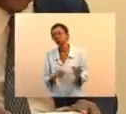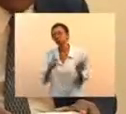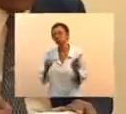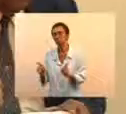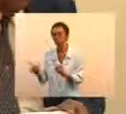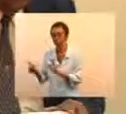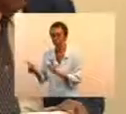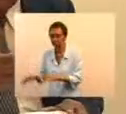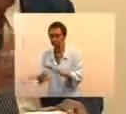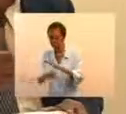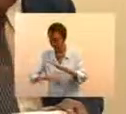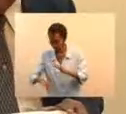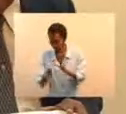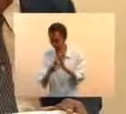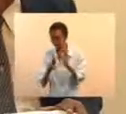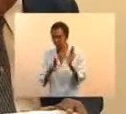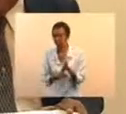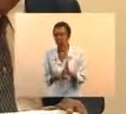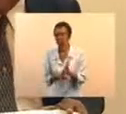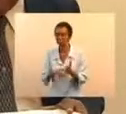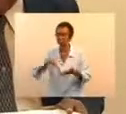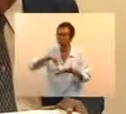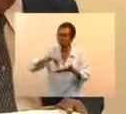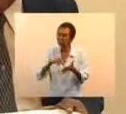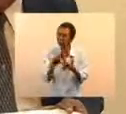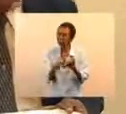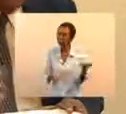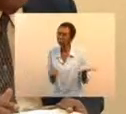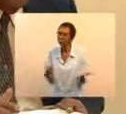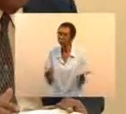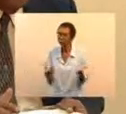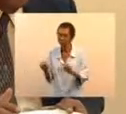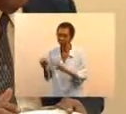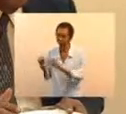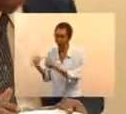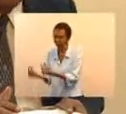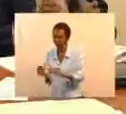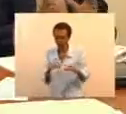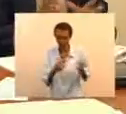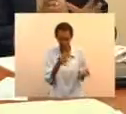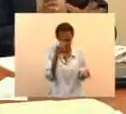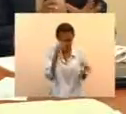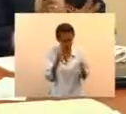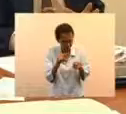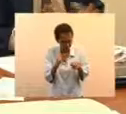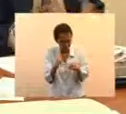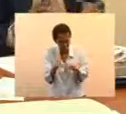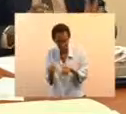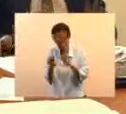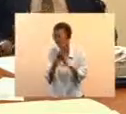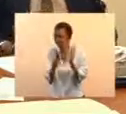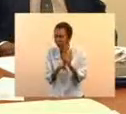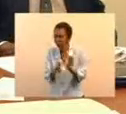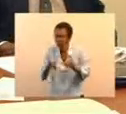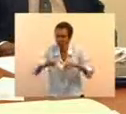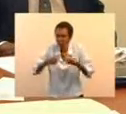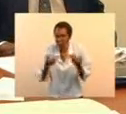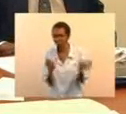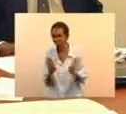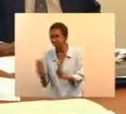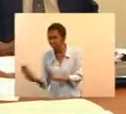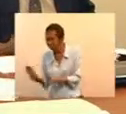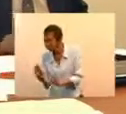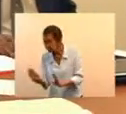the discussions. This means the parties will agree to a code of conduct for the mediation session.